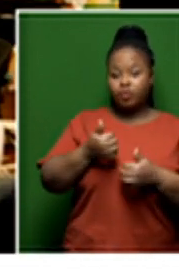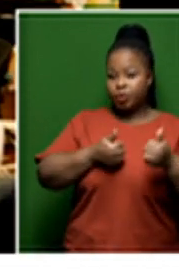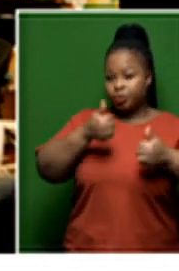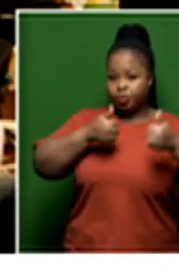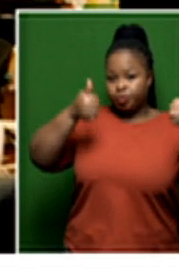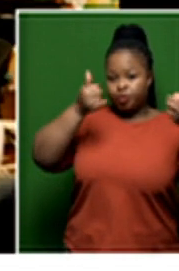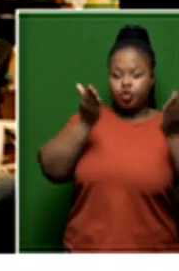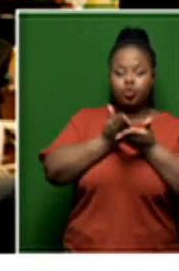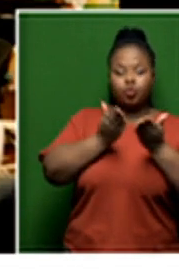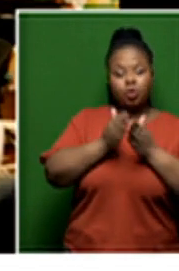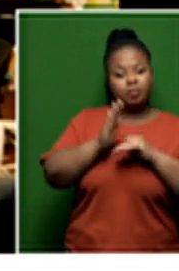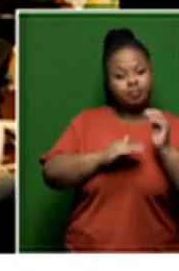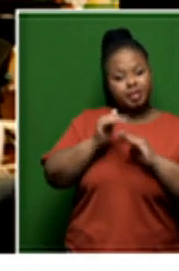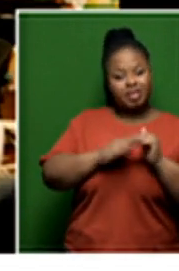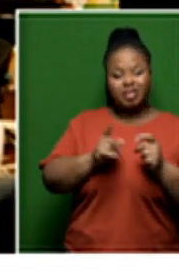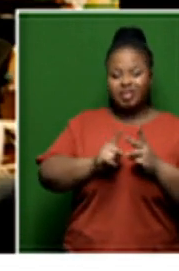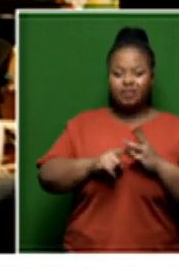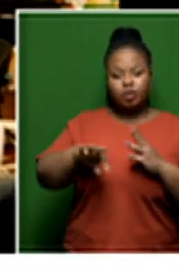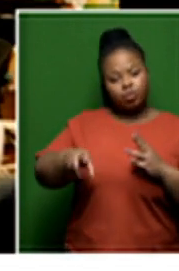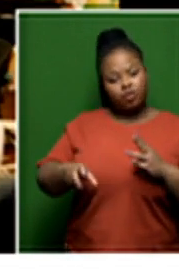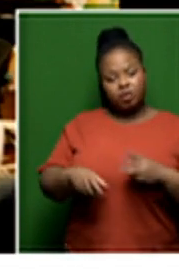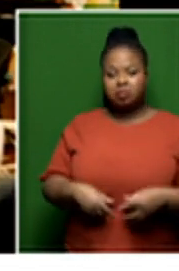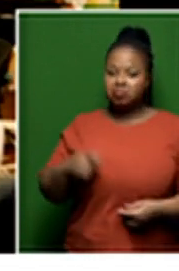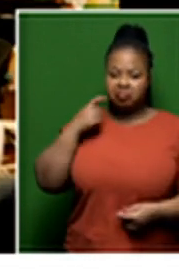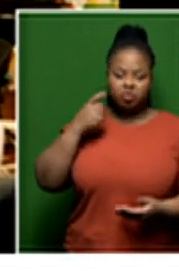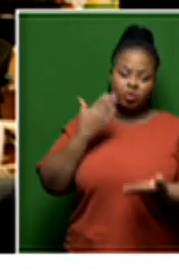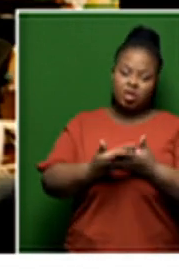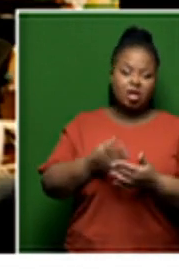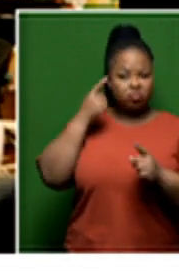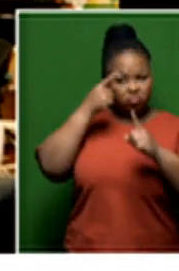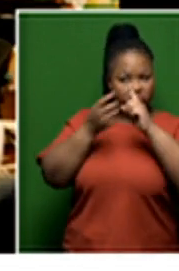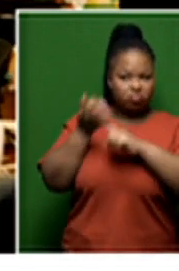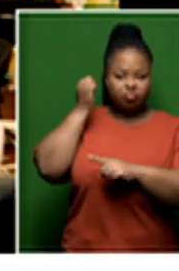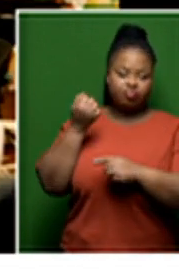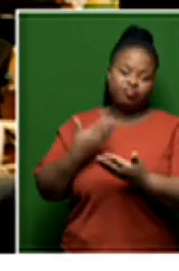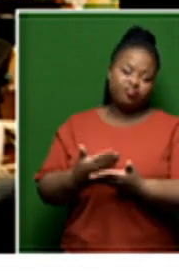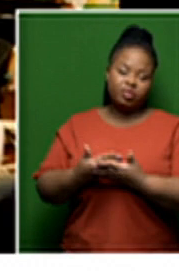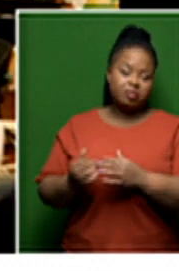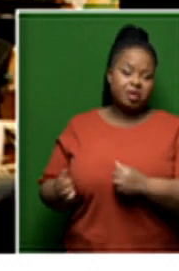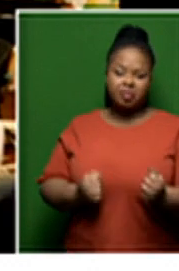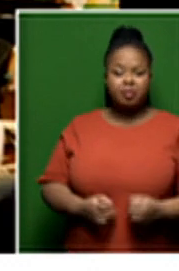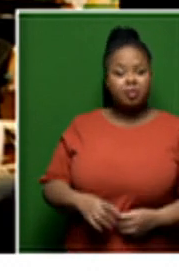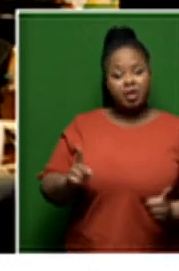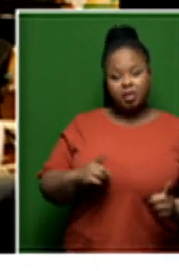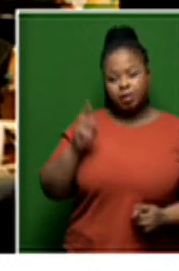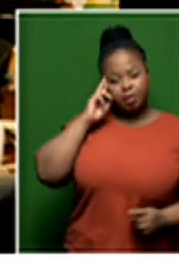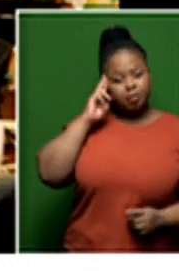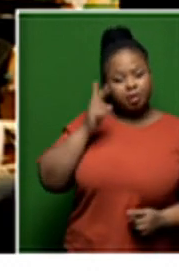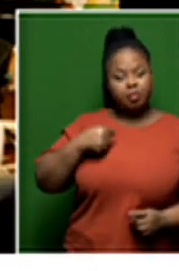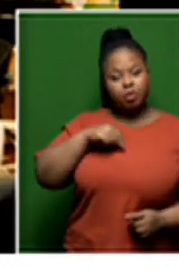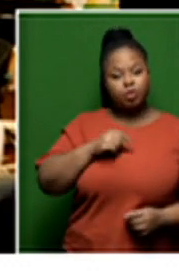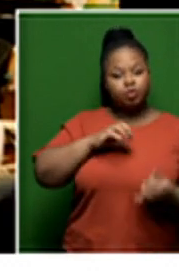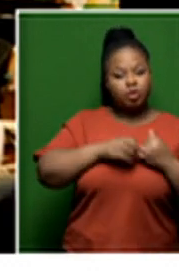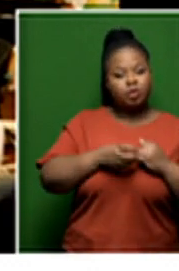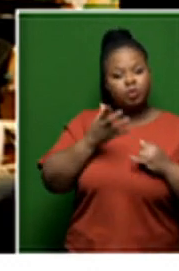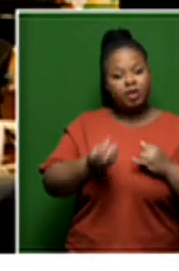of school infrastructure in the different provinces, we should be able to meet those targets if things remain the same. Because remember, we also are dealing with